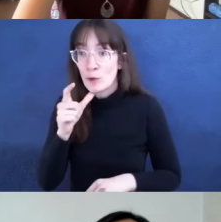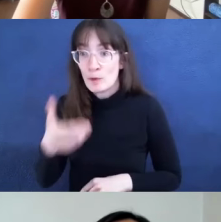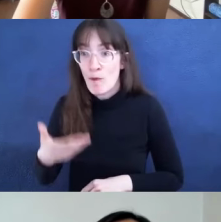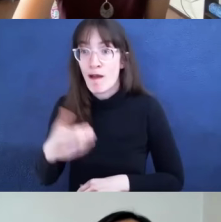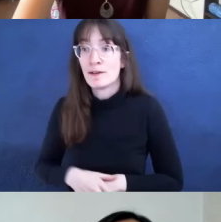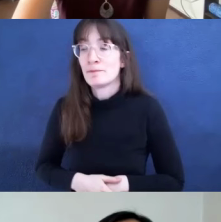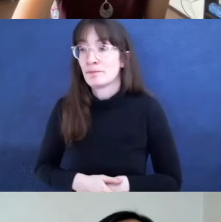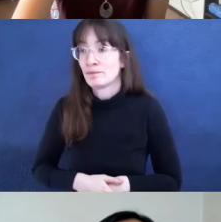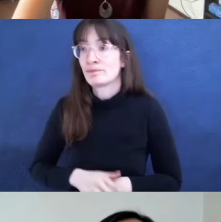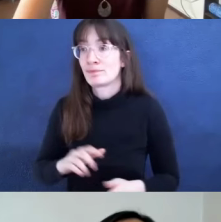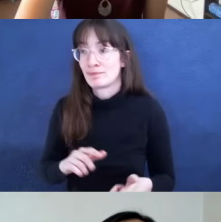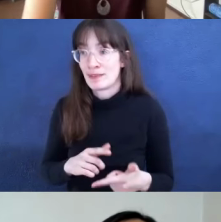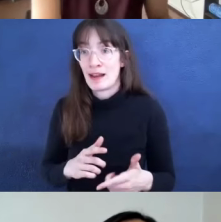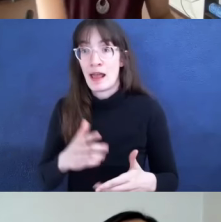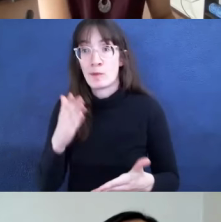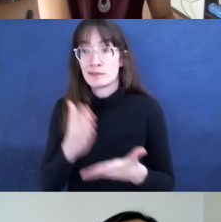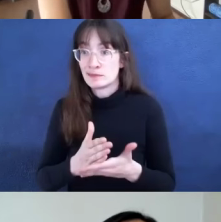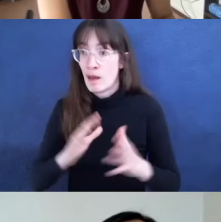it over to Vianne.